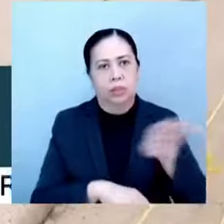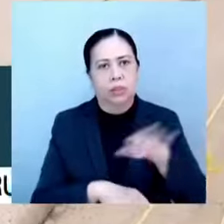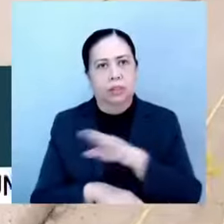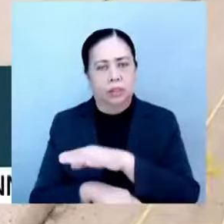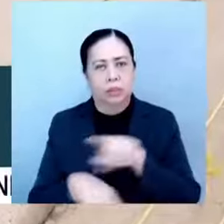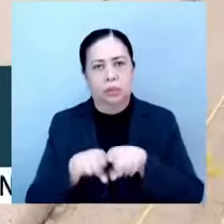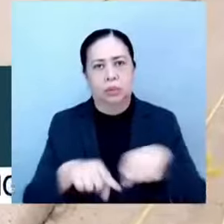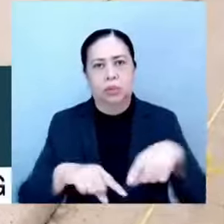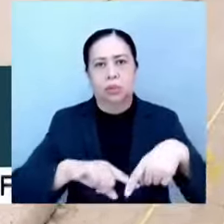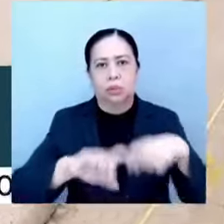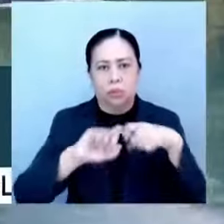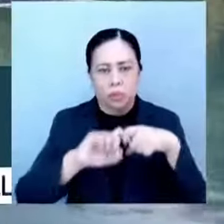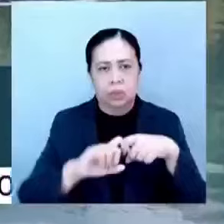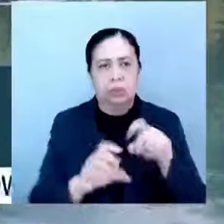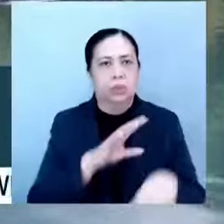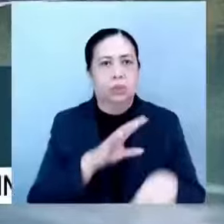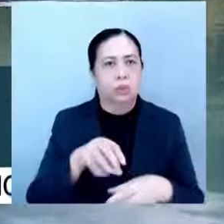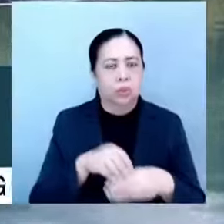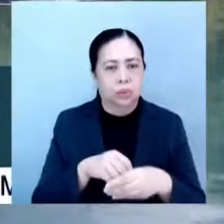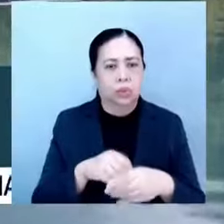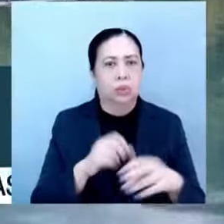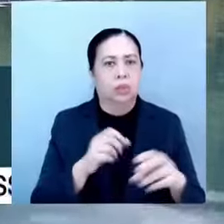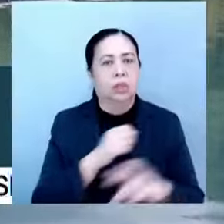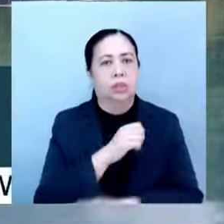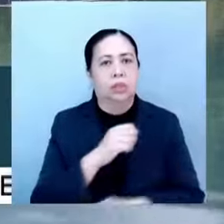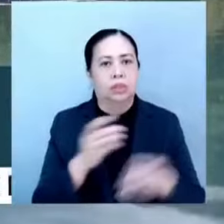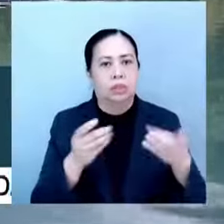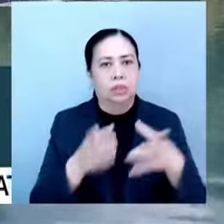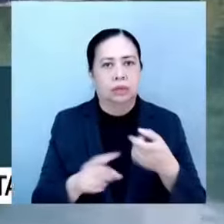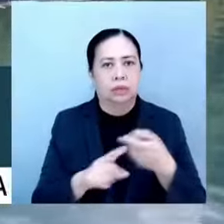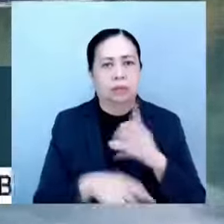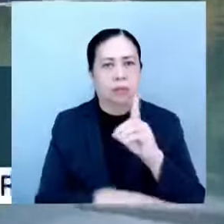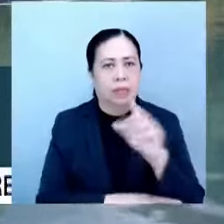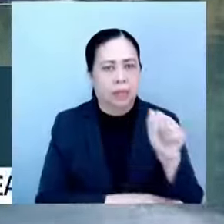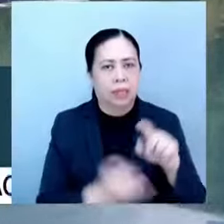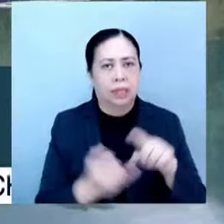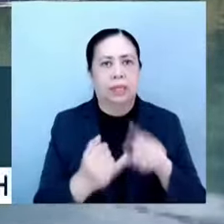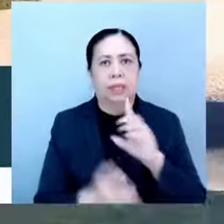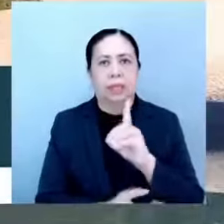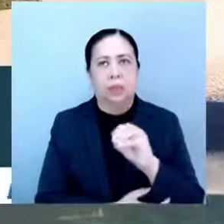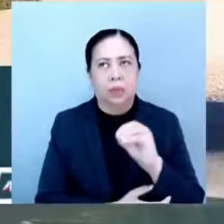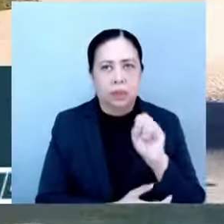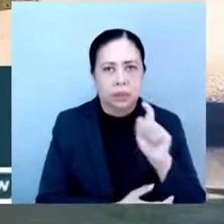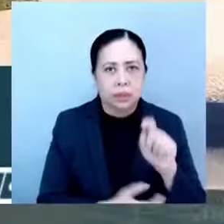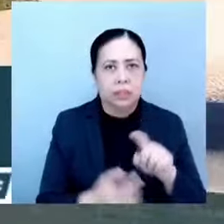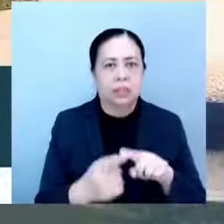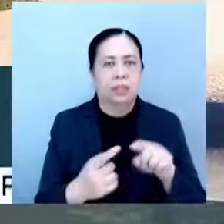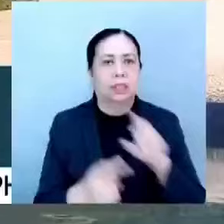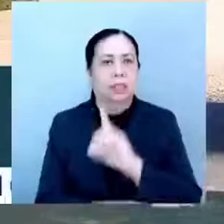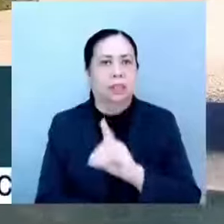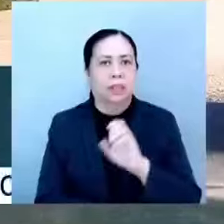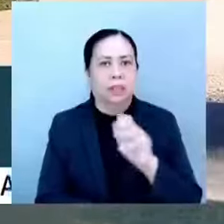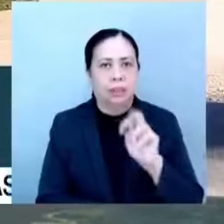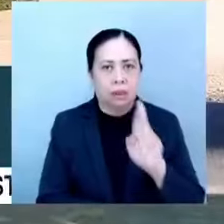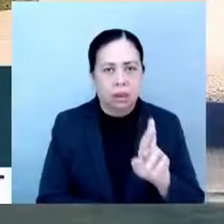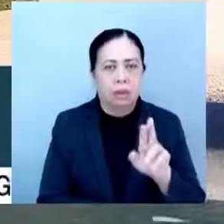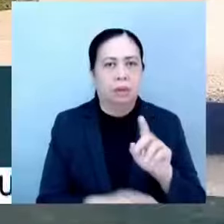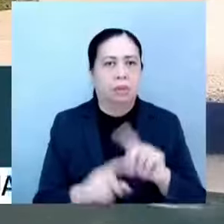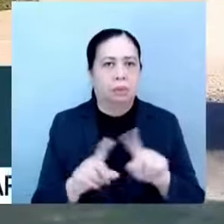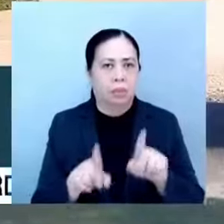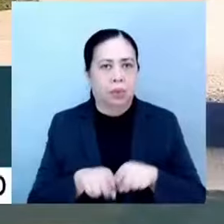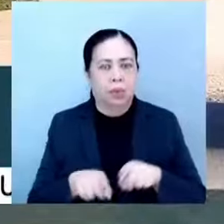it also included regional directors from the Departments of Agriculture, Science and Technology, Environment and Natural Resources, as well as the